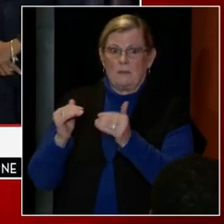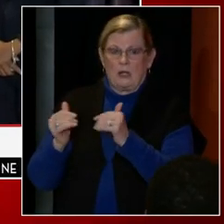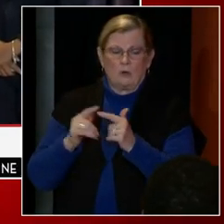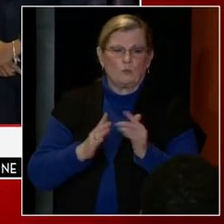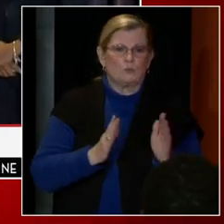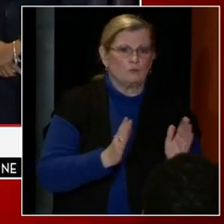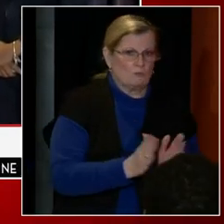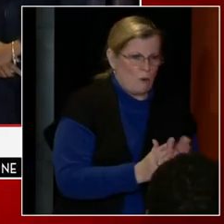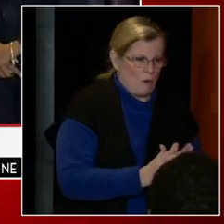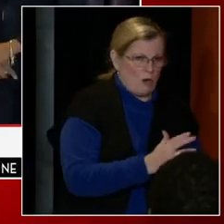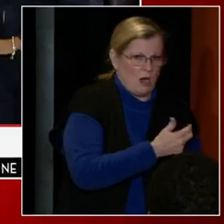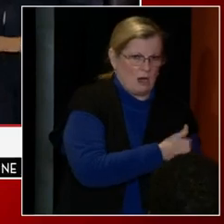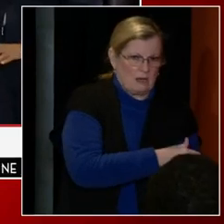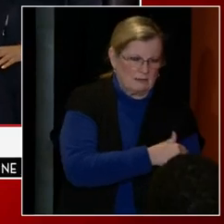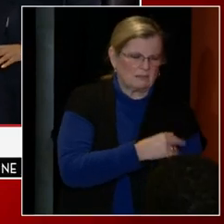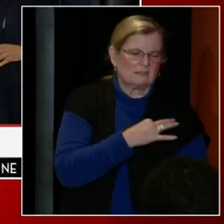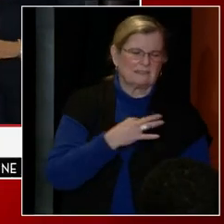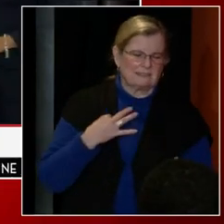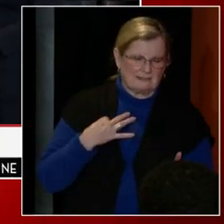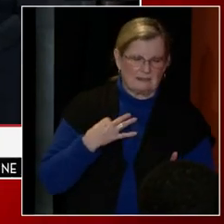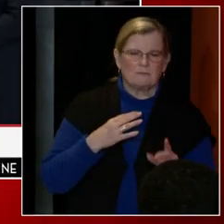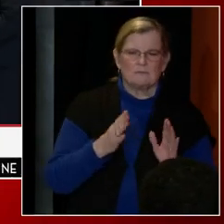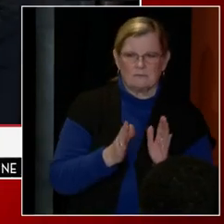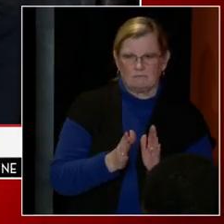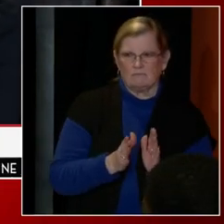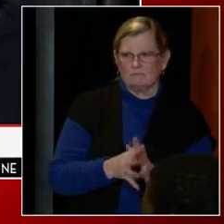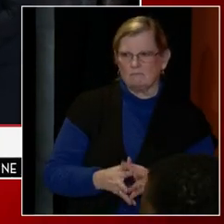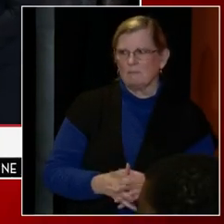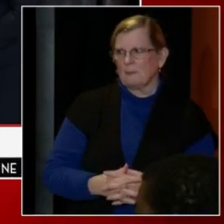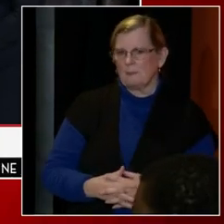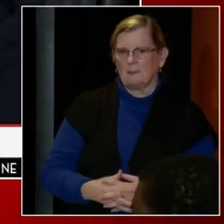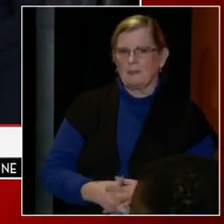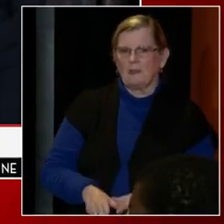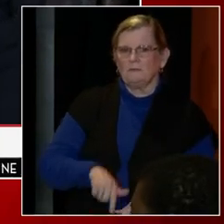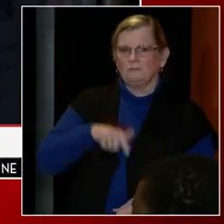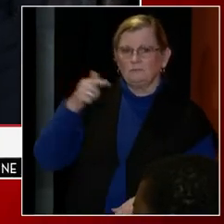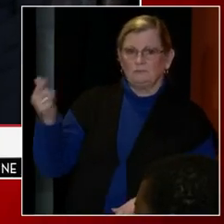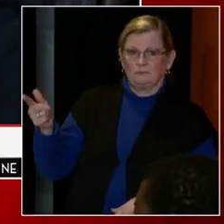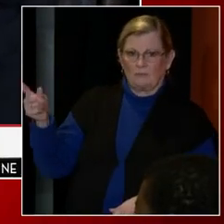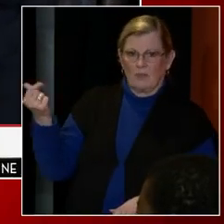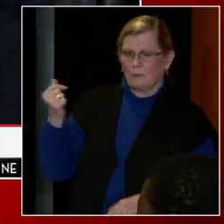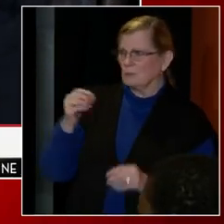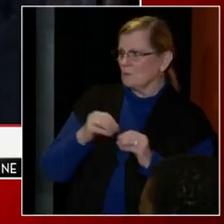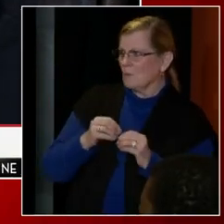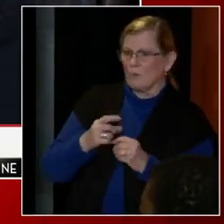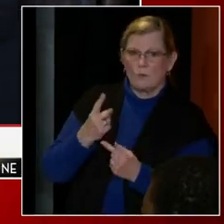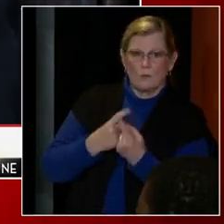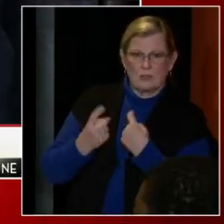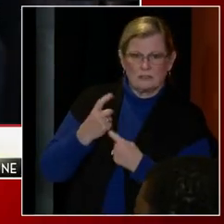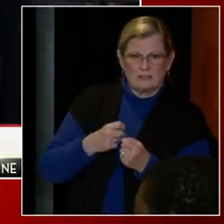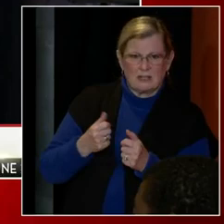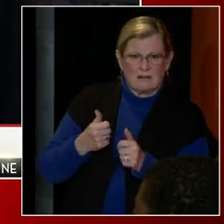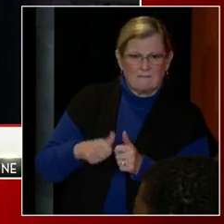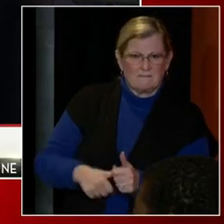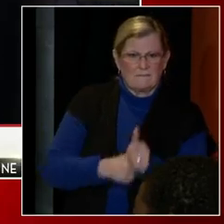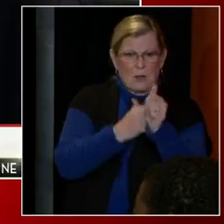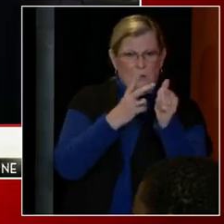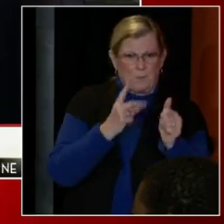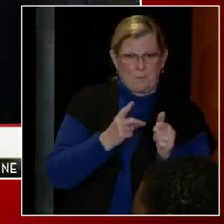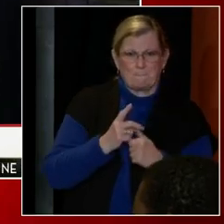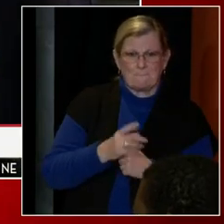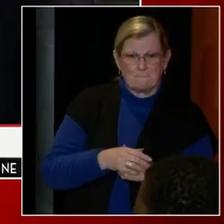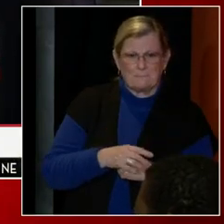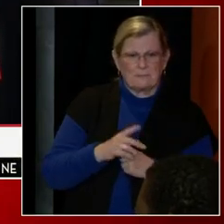Same process. Yes. I'd like to ask a couple more questions to follow up on Mitch's good questions about last